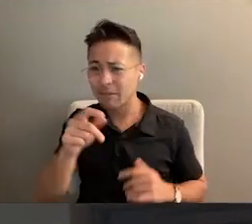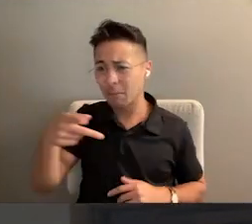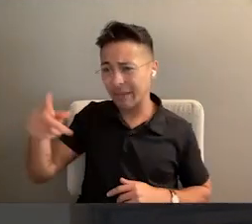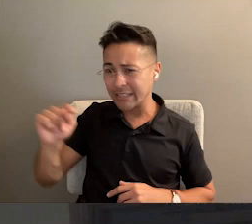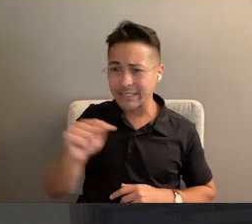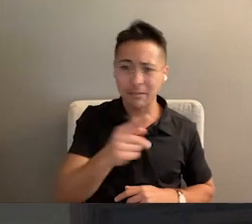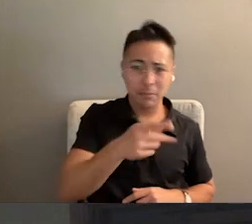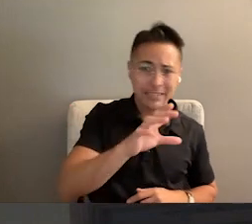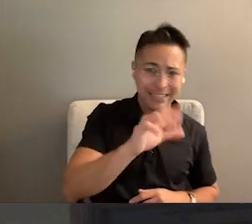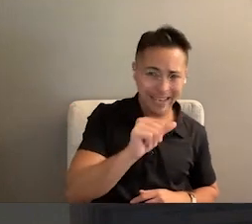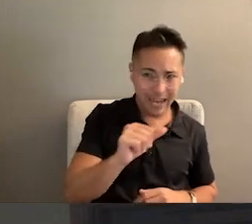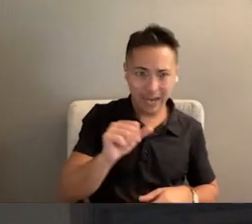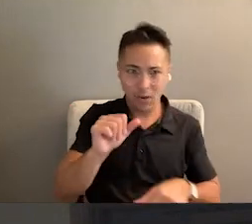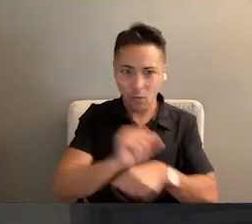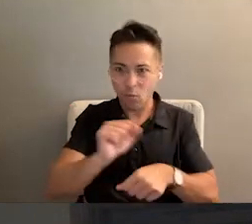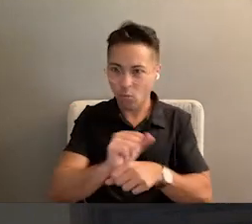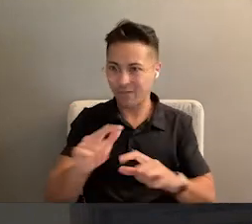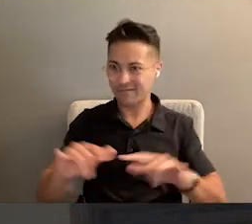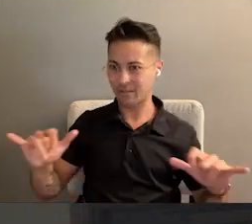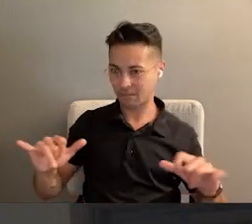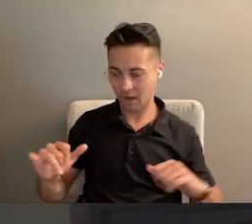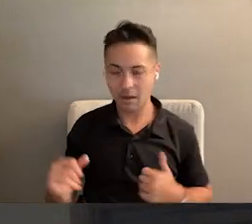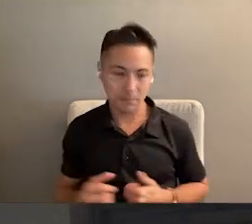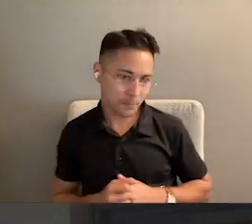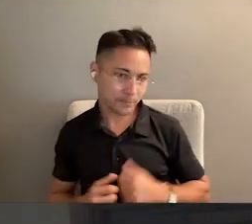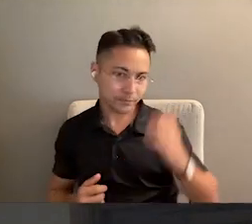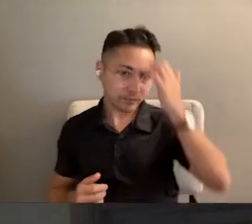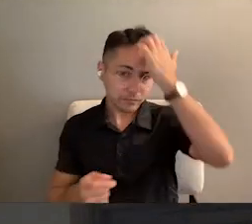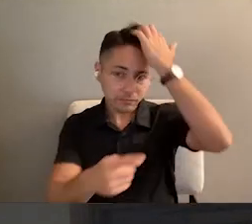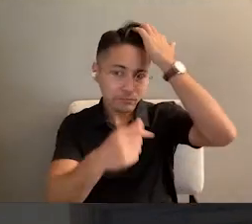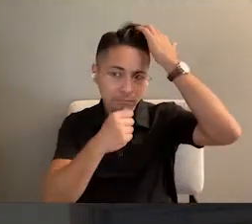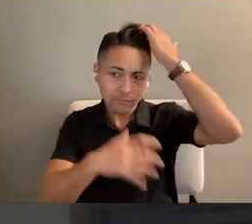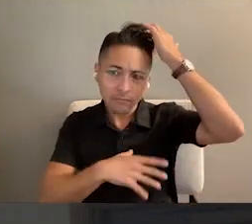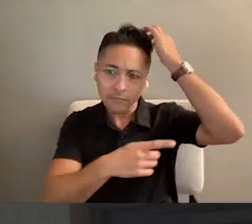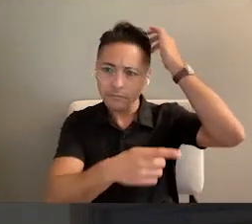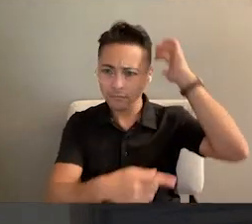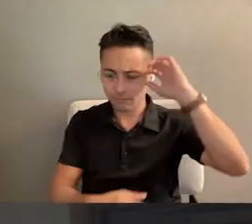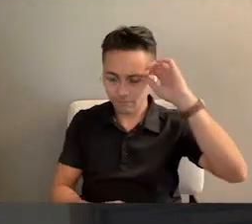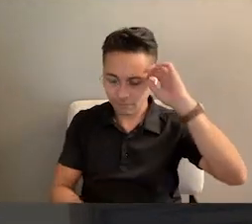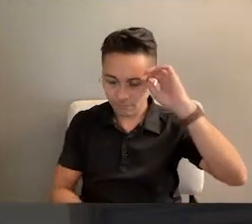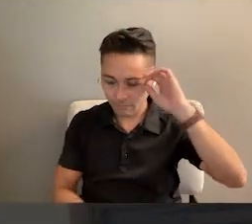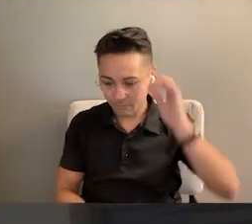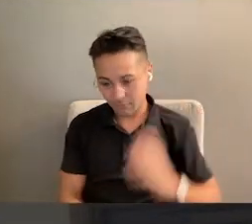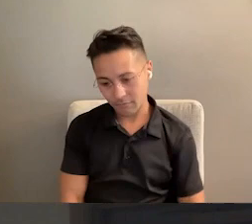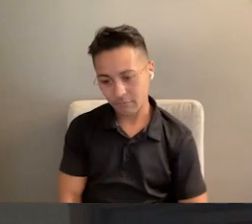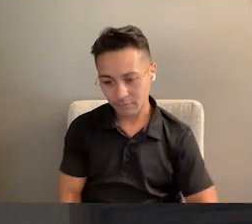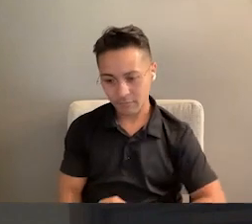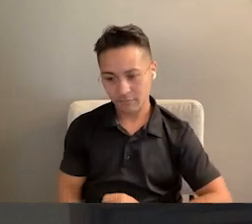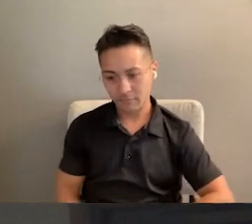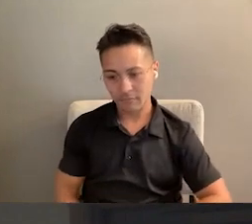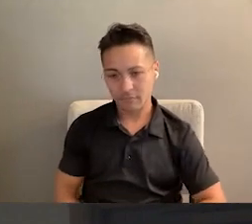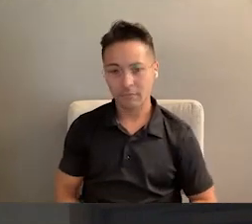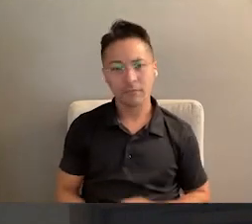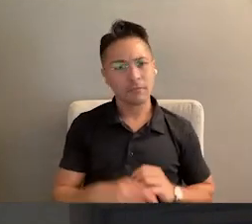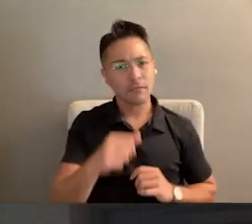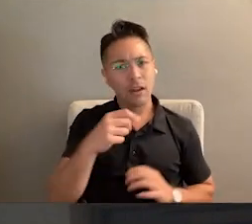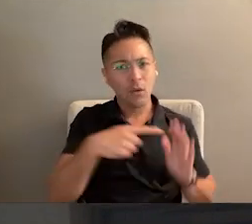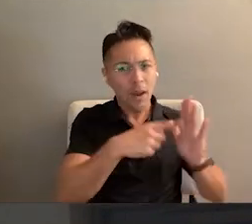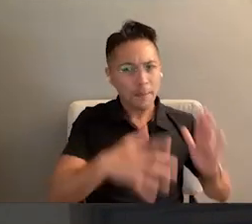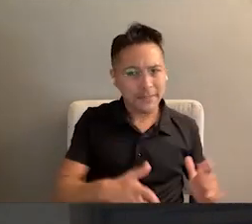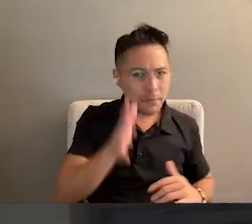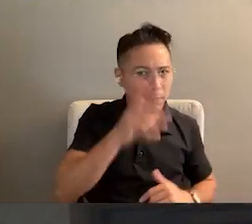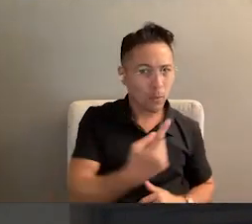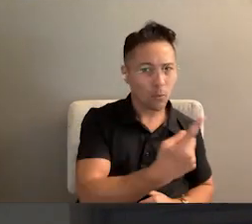up, but that's a very good question. She asked if a PT and a PCA could be together at the same time. Yes, ma'am, in the blue? Can